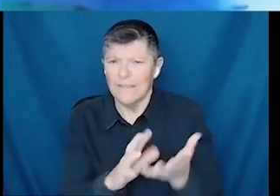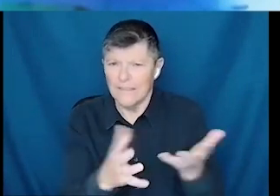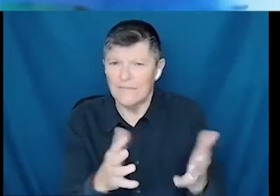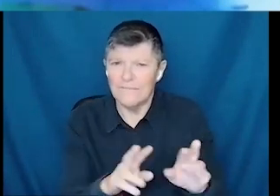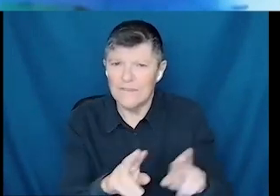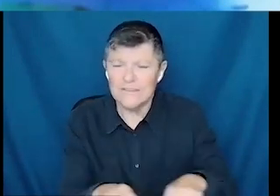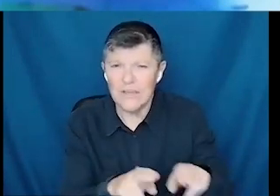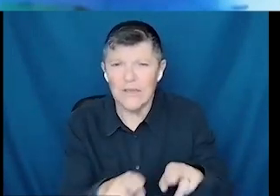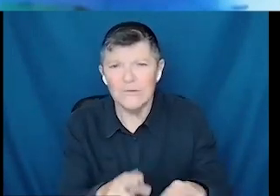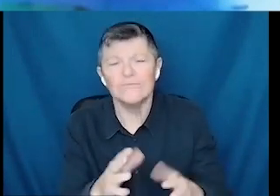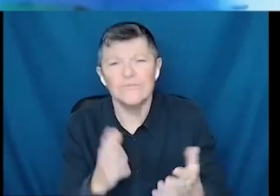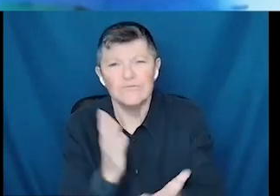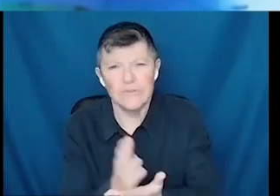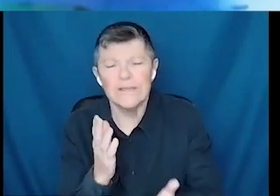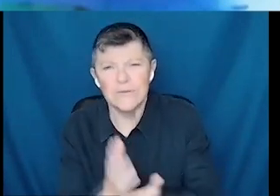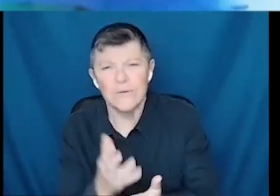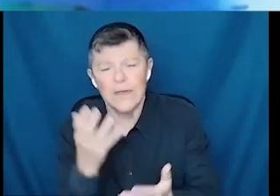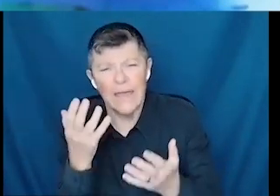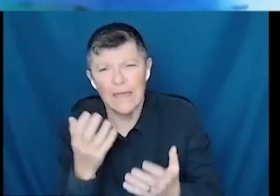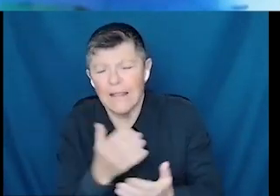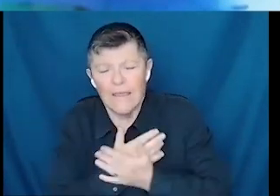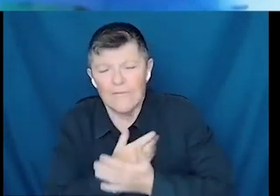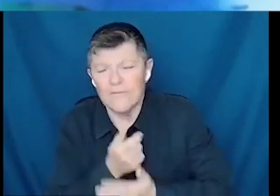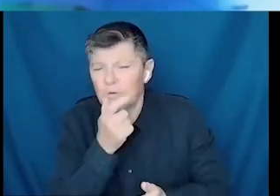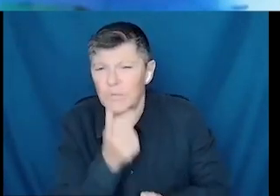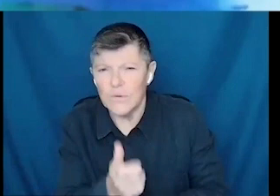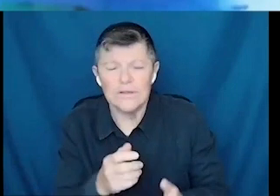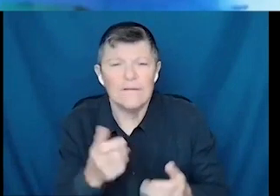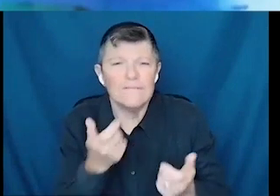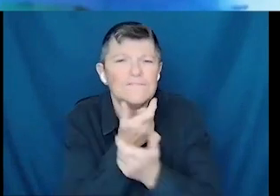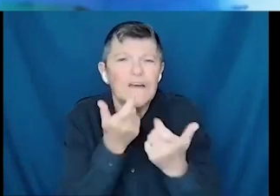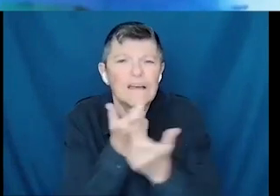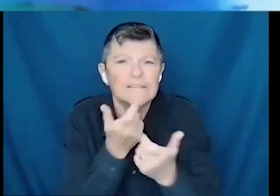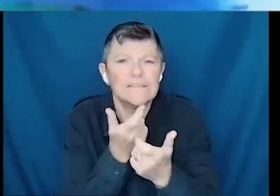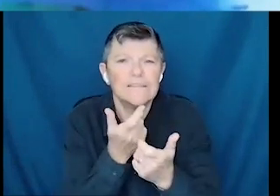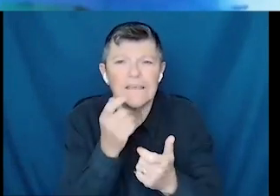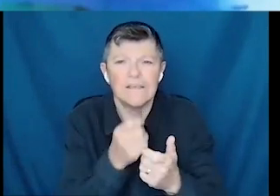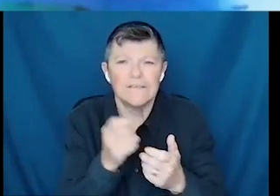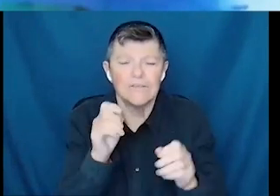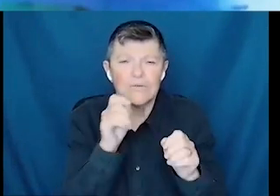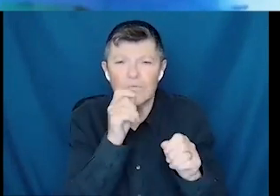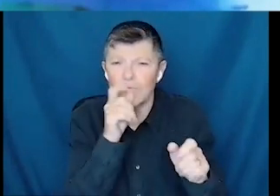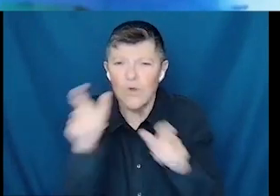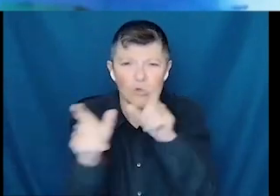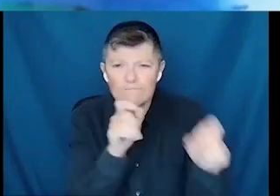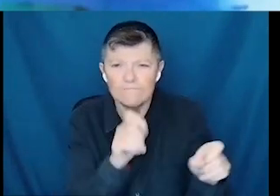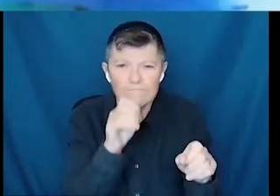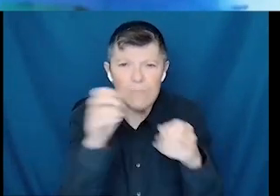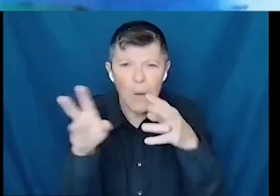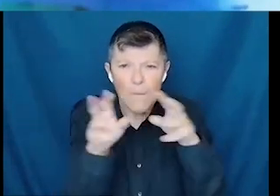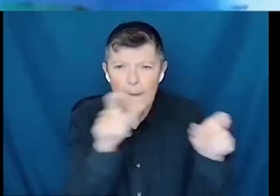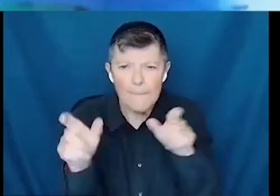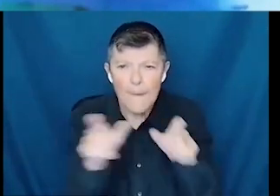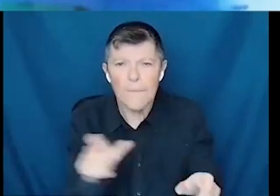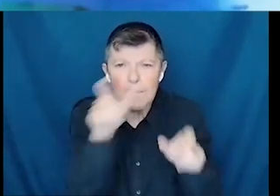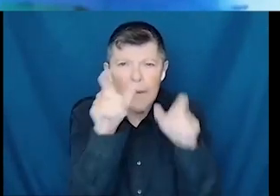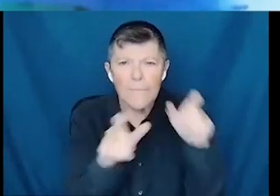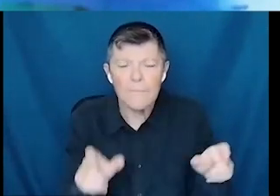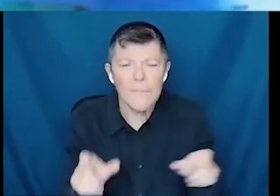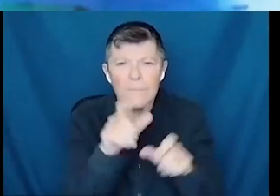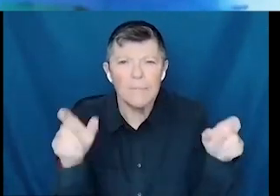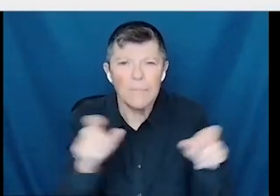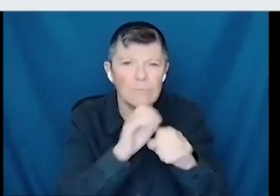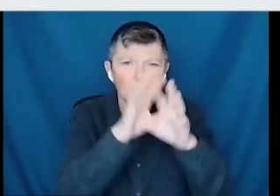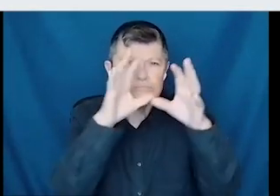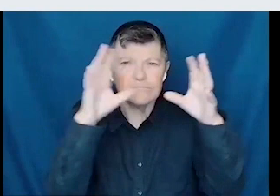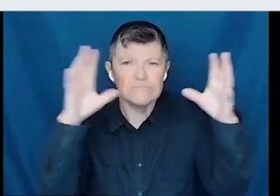word fun in the word cloud at the beginning. We did have a lot of fun, a lot of laughs as we were creating